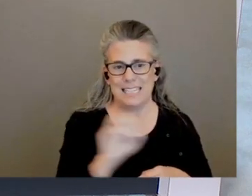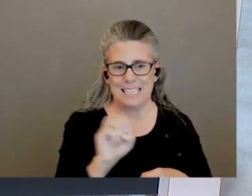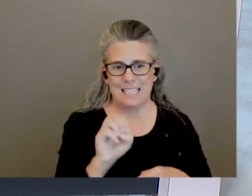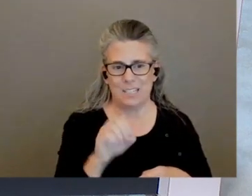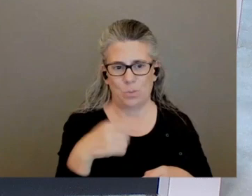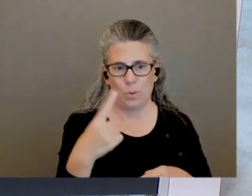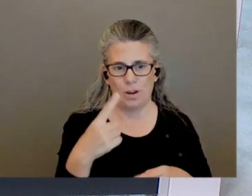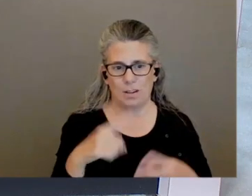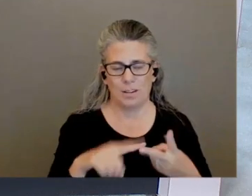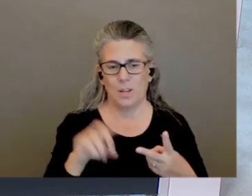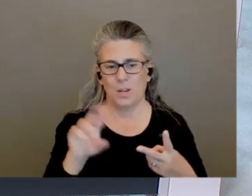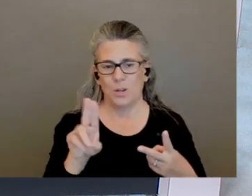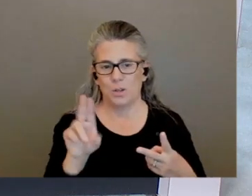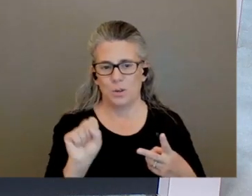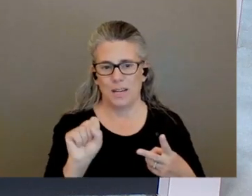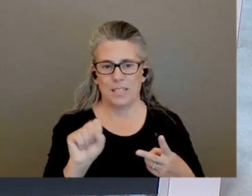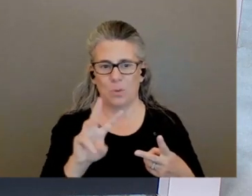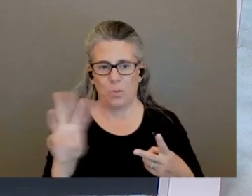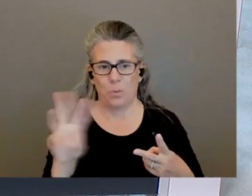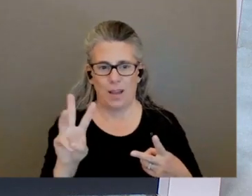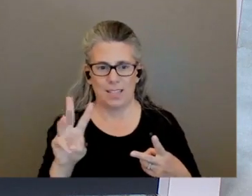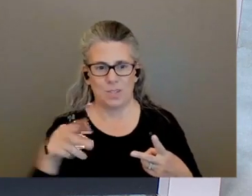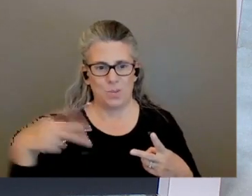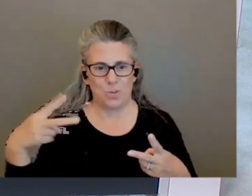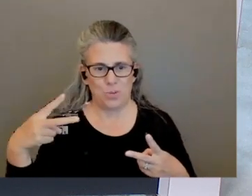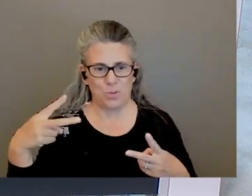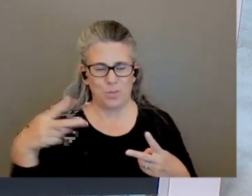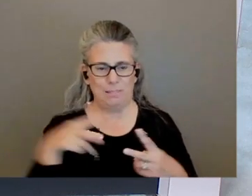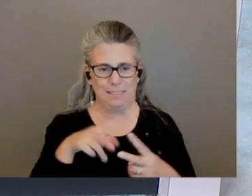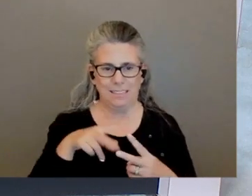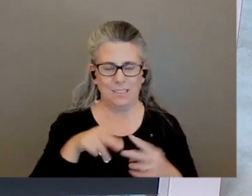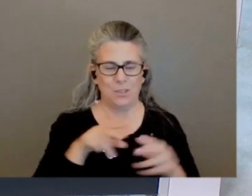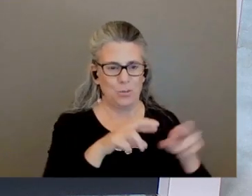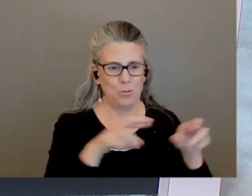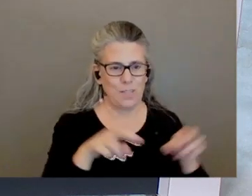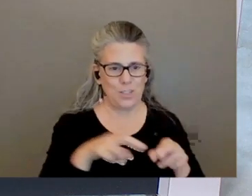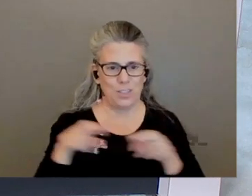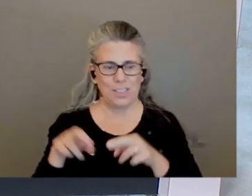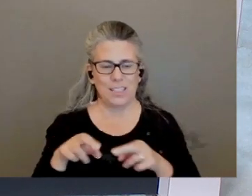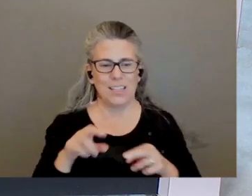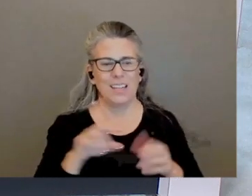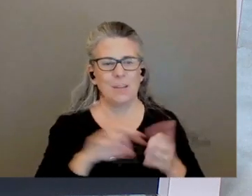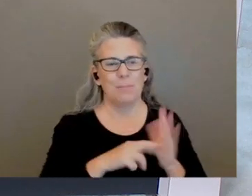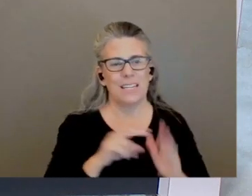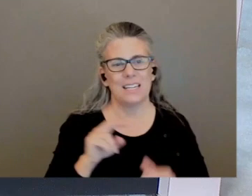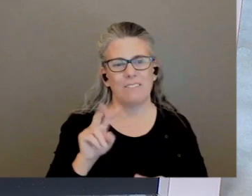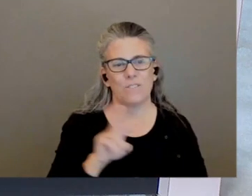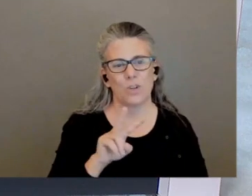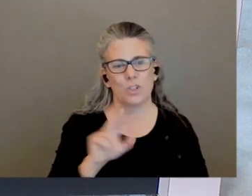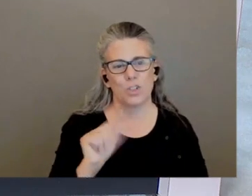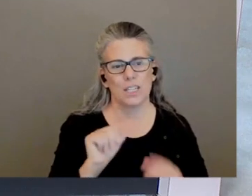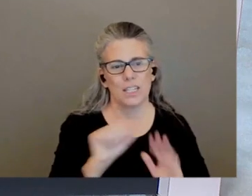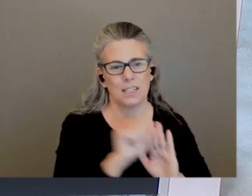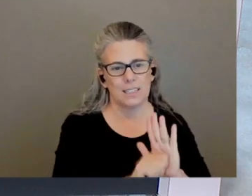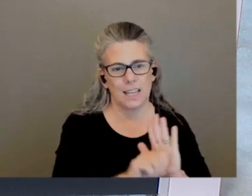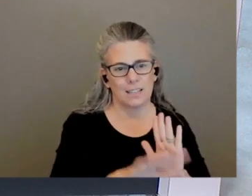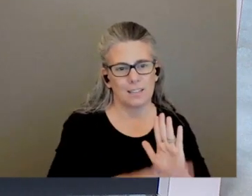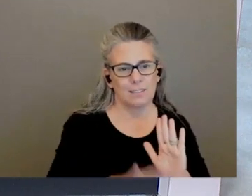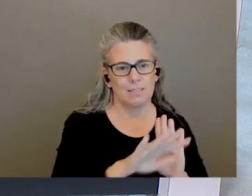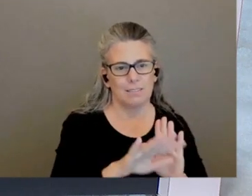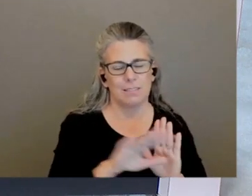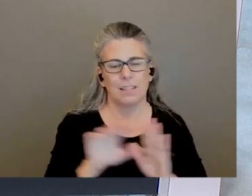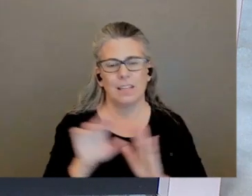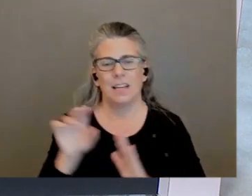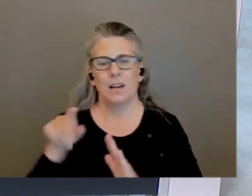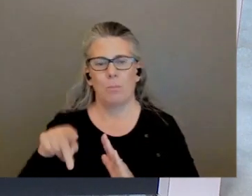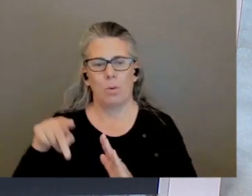and Portland. Okay. You can apply to the preview. There's a link. If you look at the